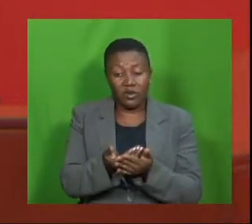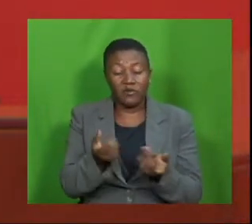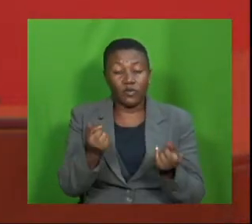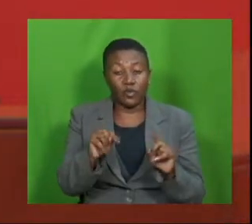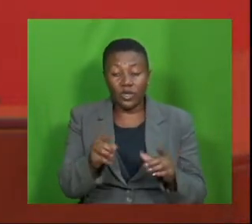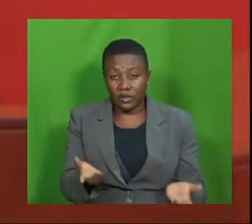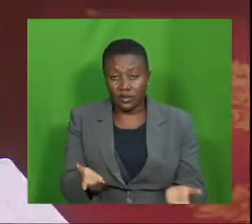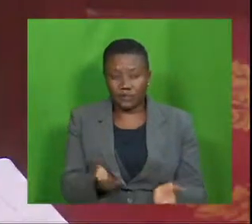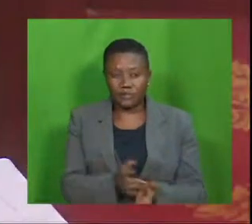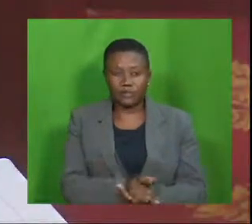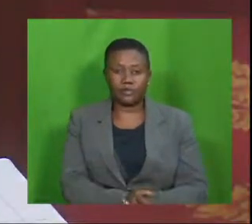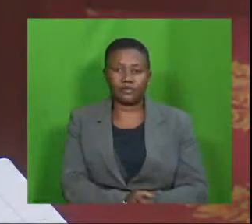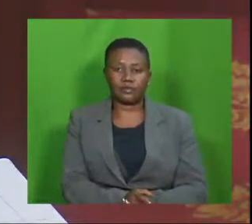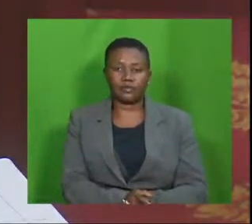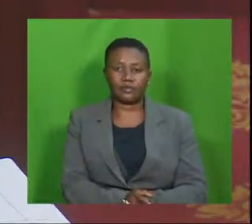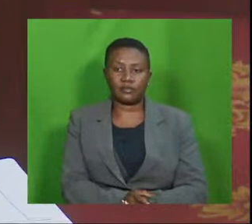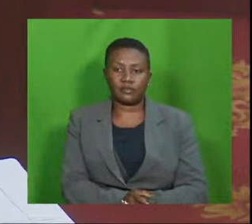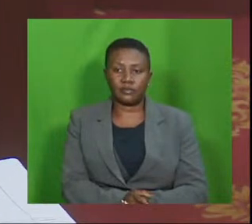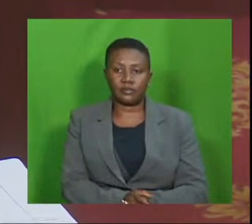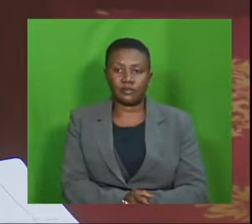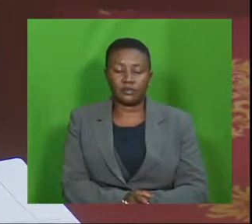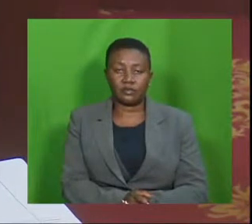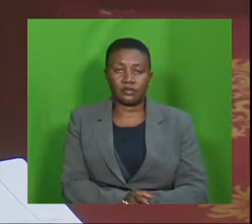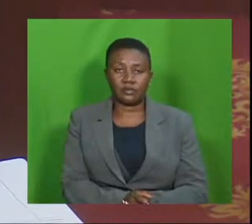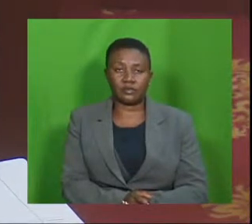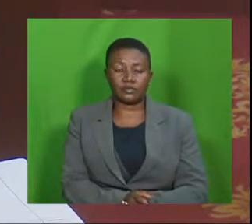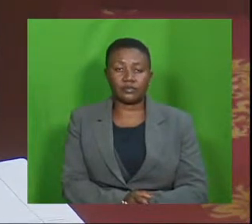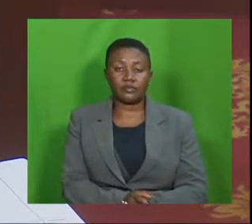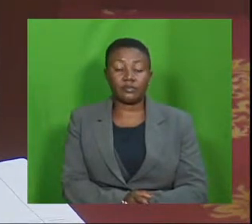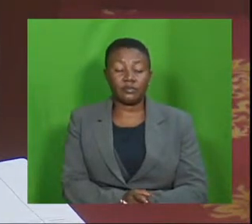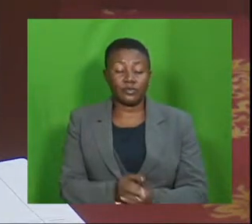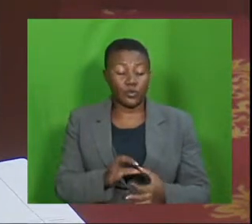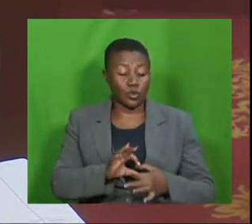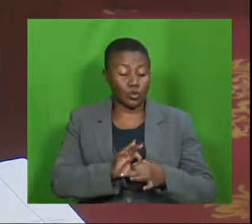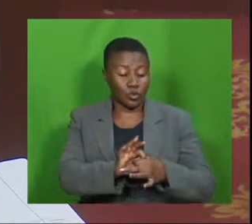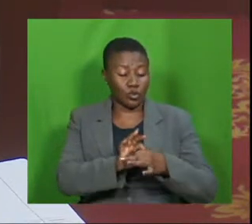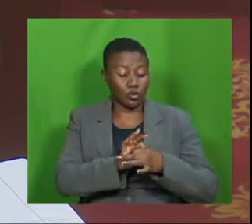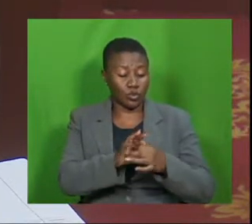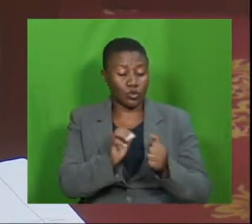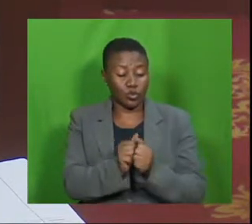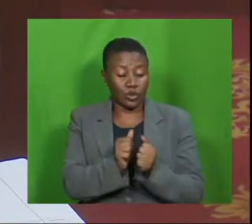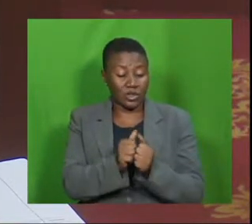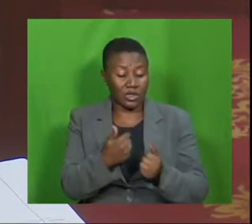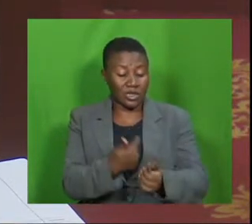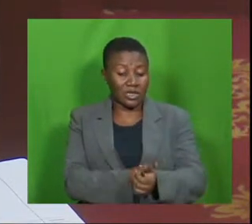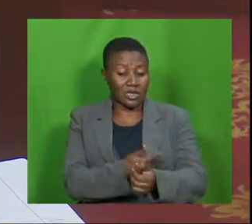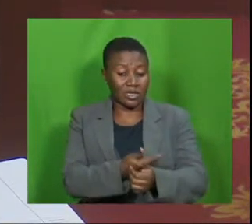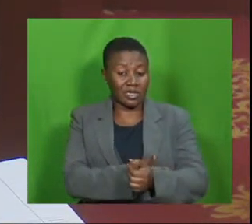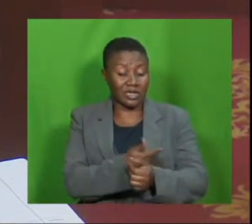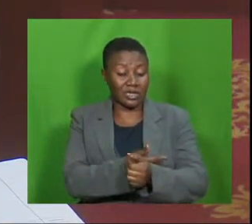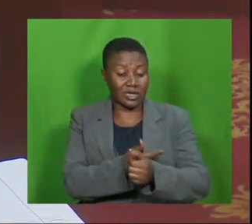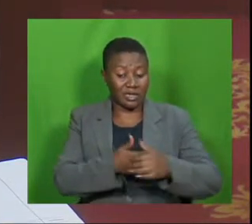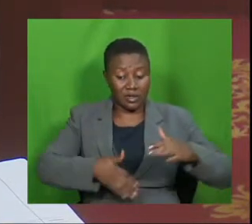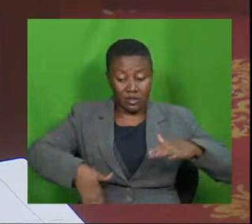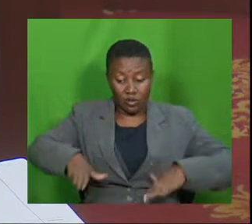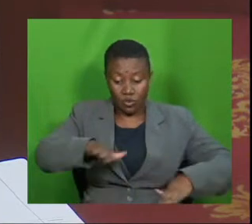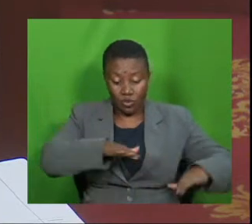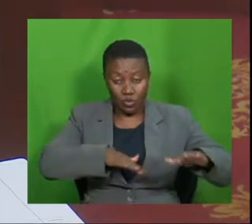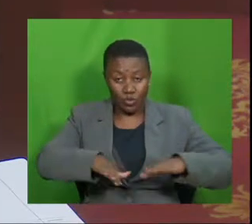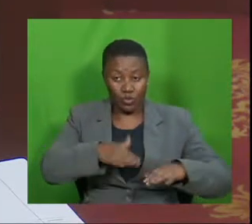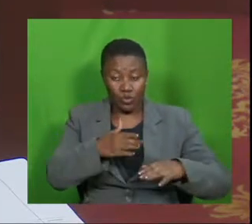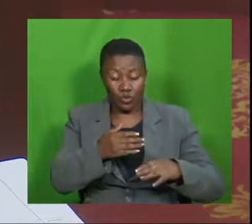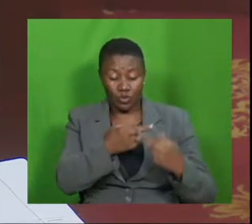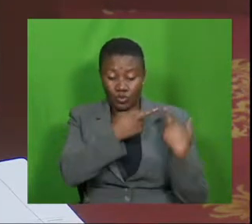Thank you, Mr. Speaker. Mr. Speaker, in collaboration with Ghana Navy, the Ghana Navy and